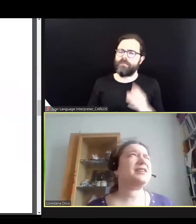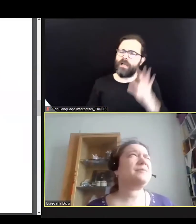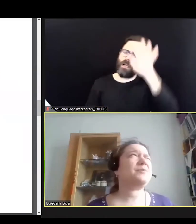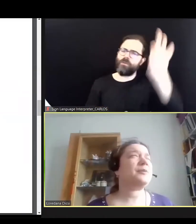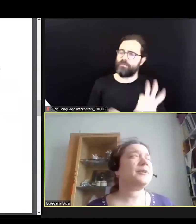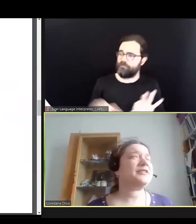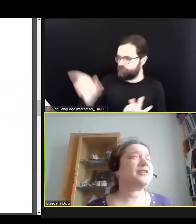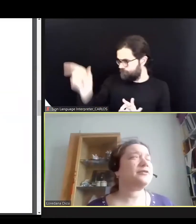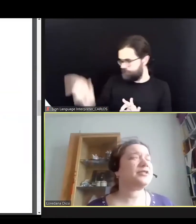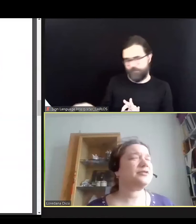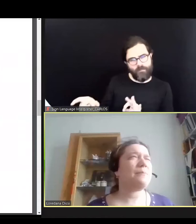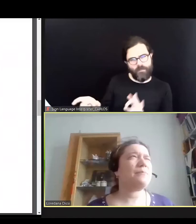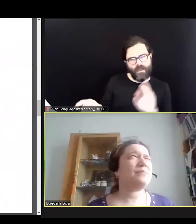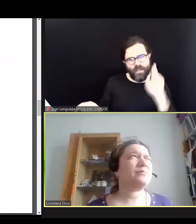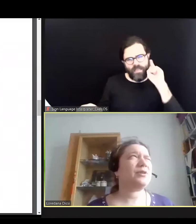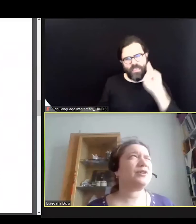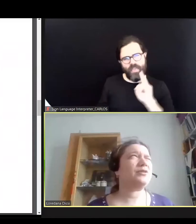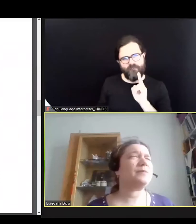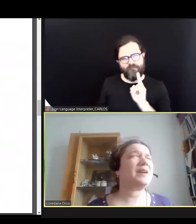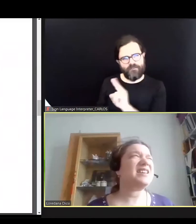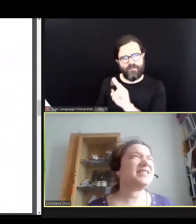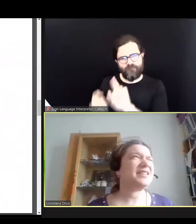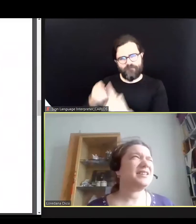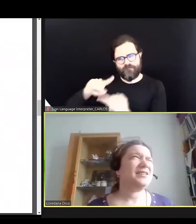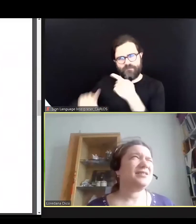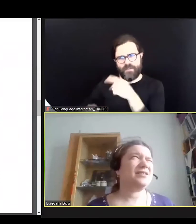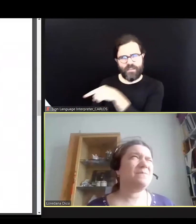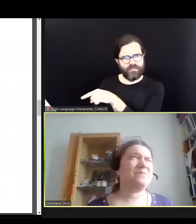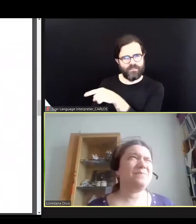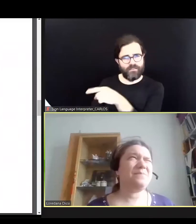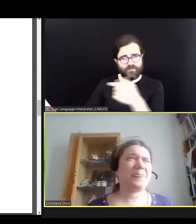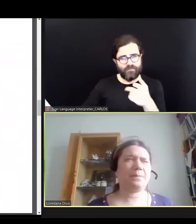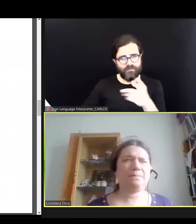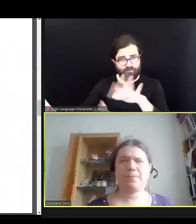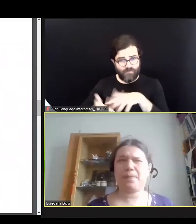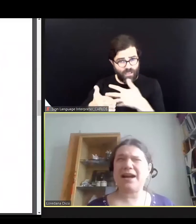the platforms, the materials, the course, and